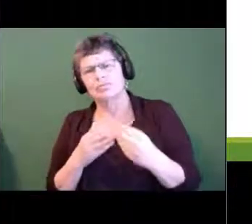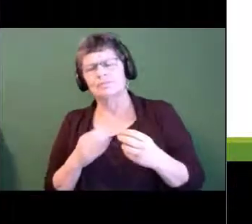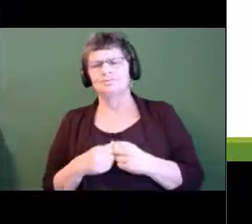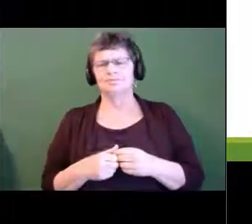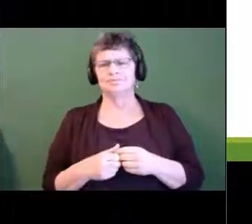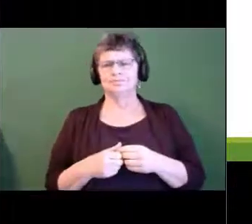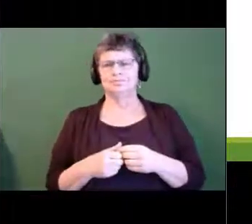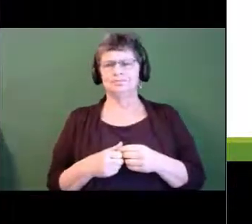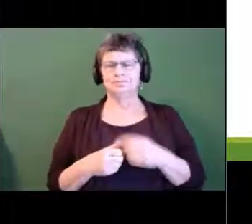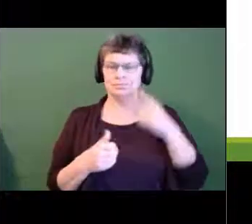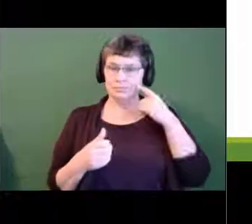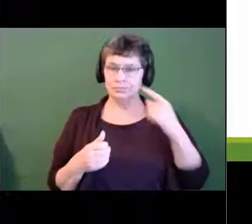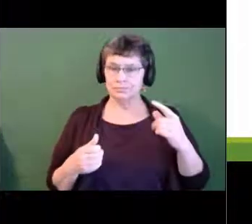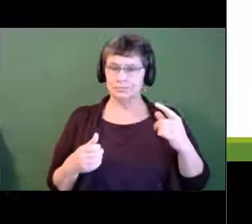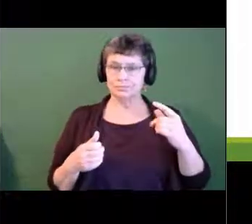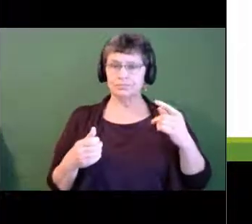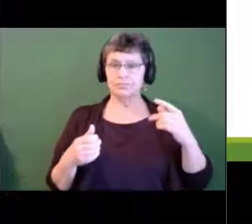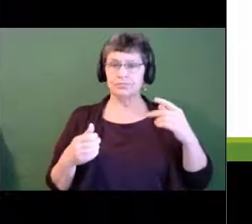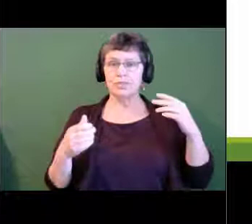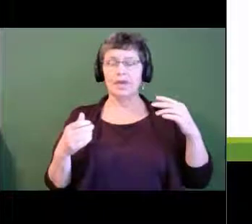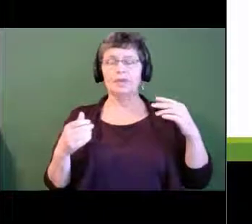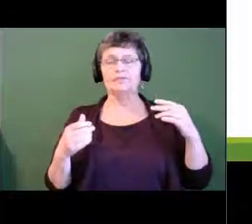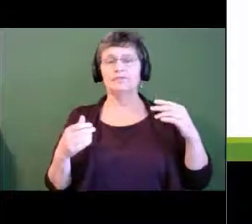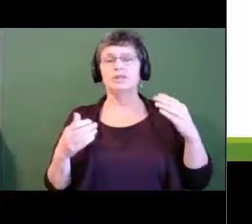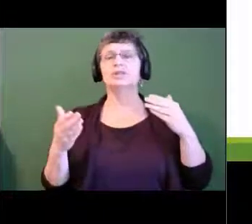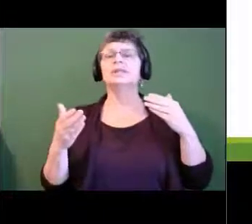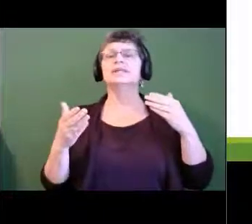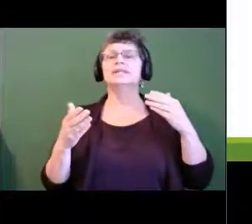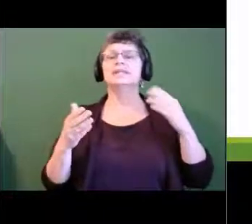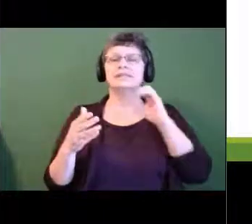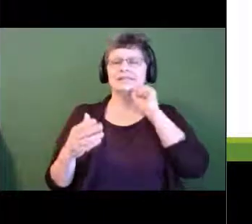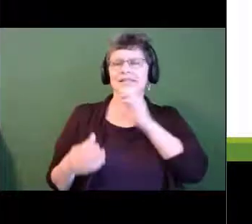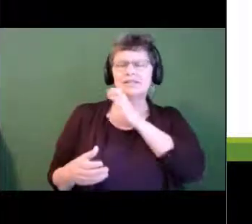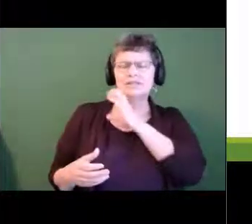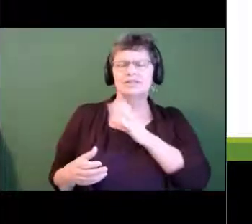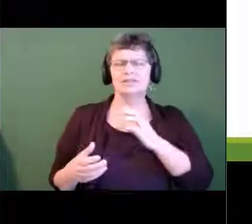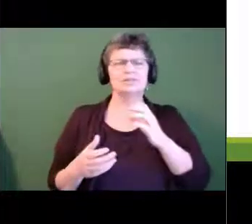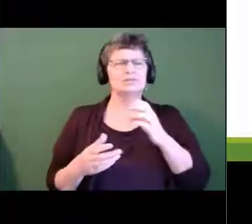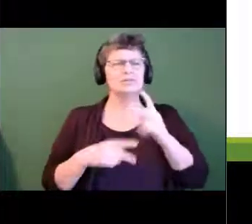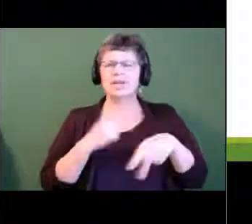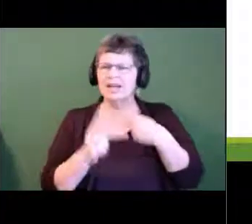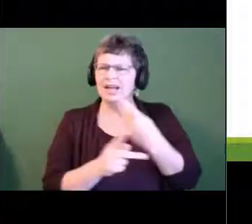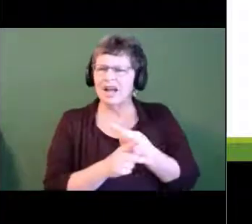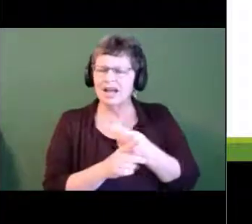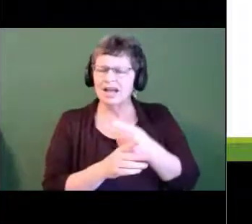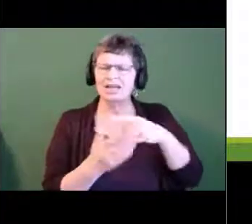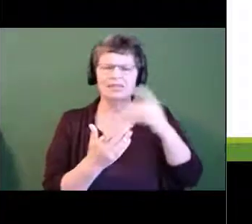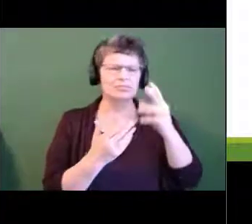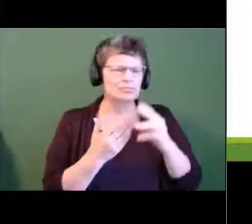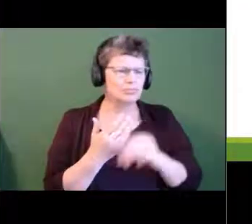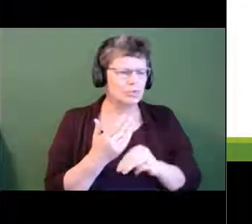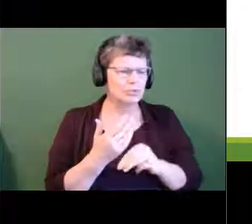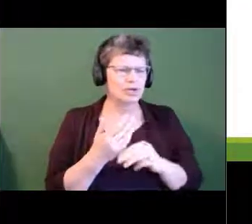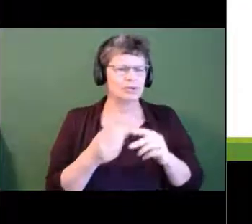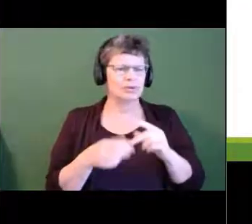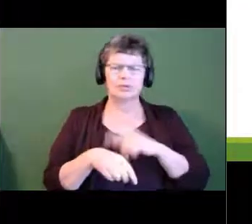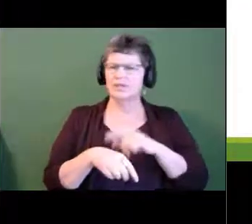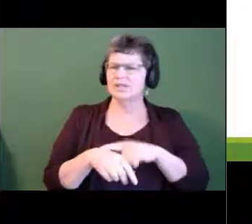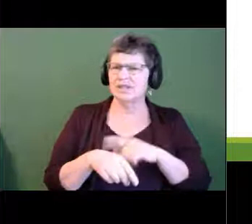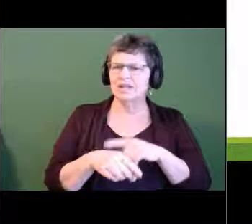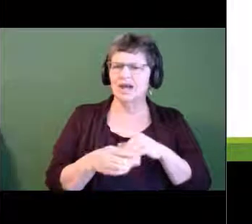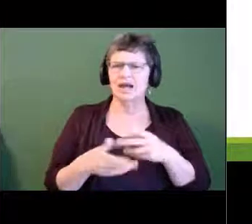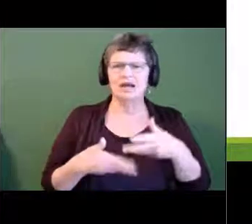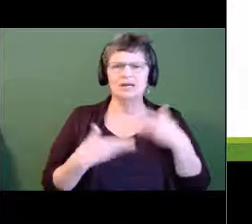particular. There's what kind of programming is offered, how much of it's offered, how accessible that is, what times are offered.